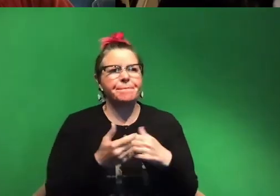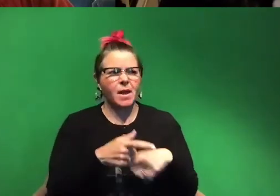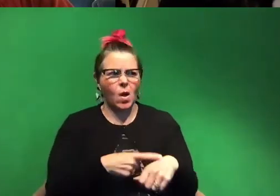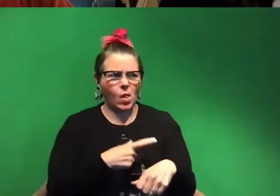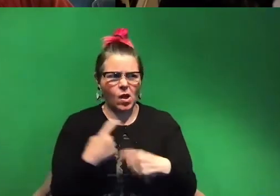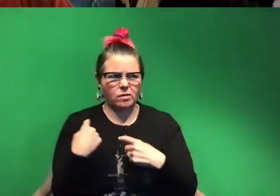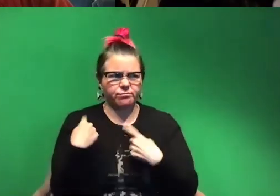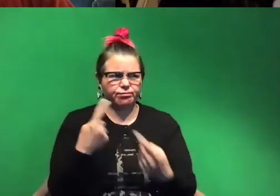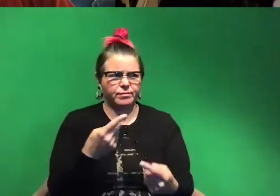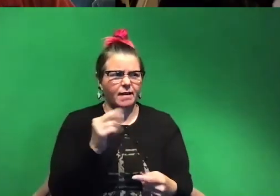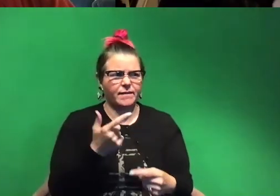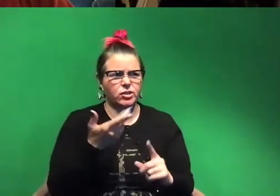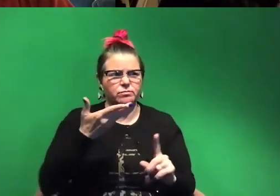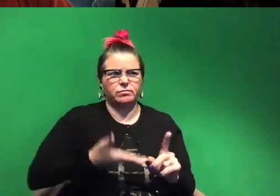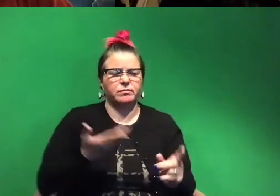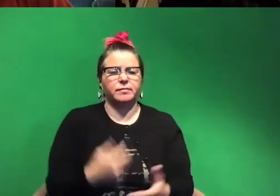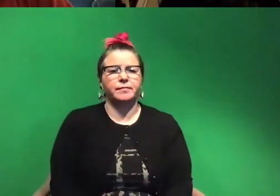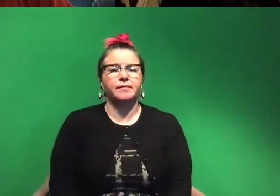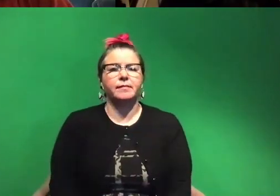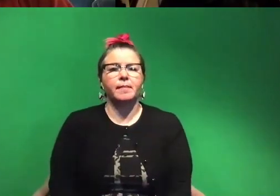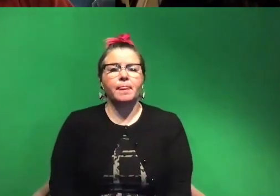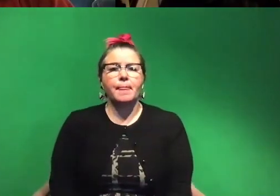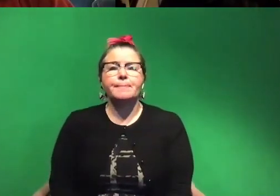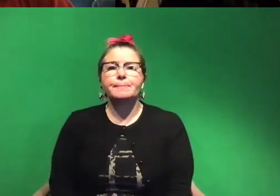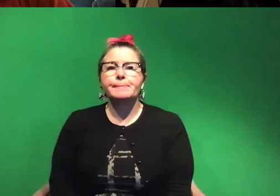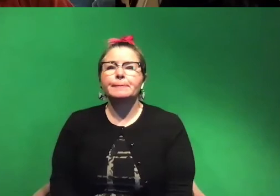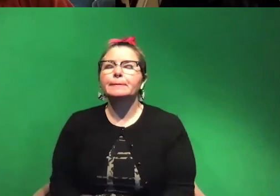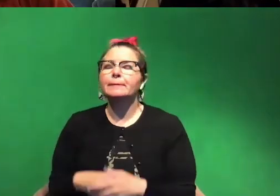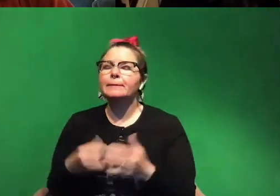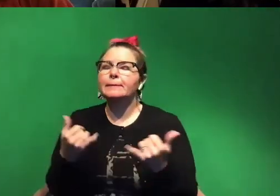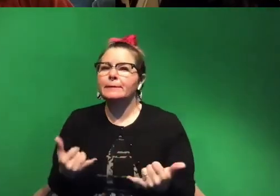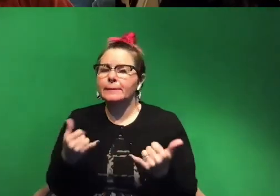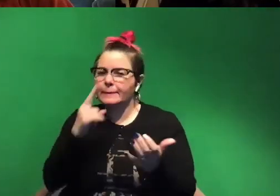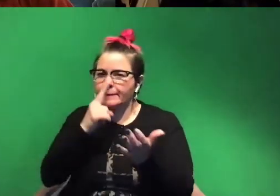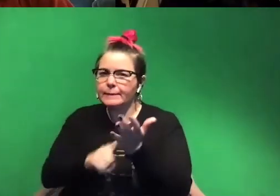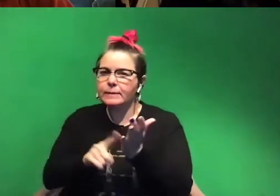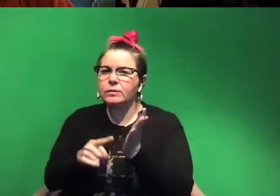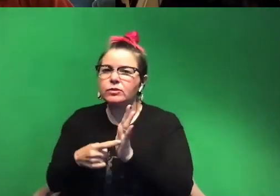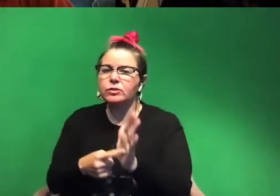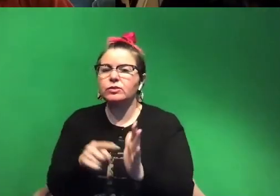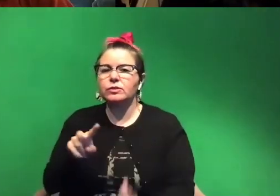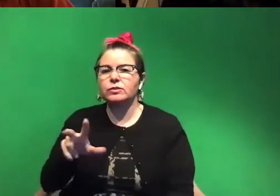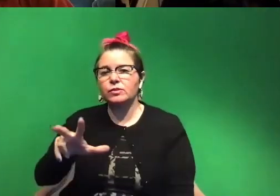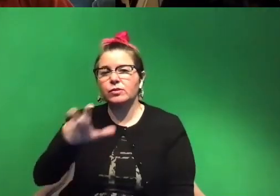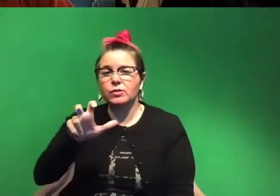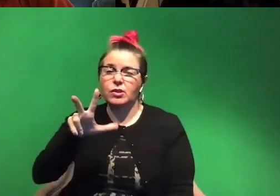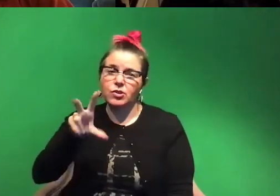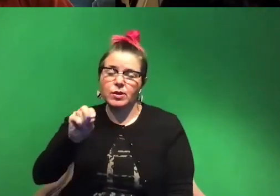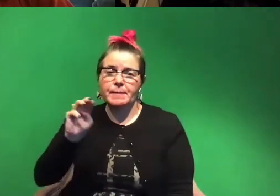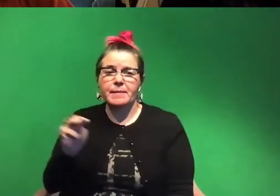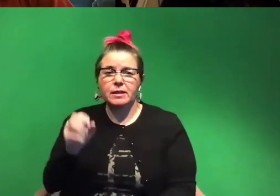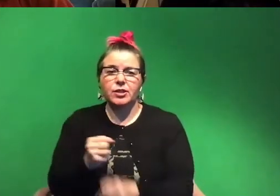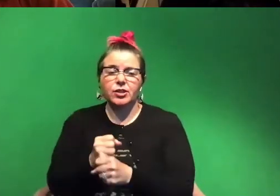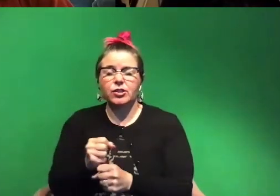around? I think the current literature says anywhere between 330 million years to 100